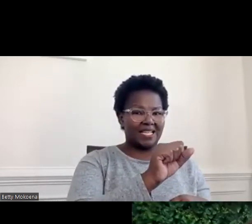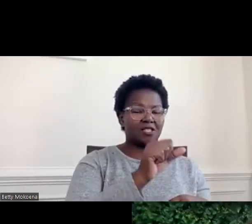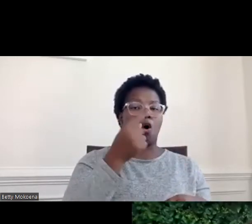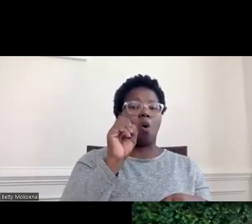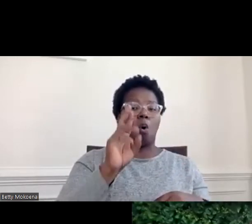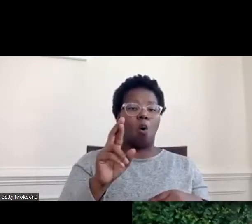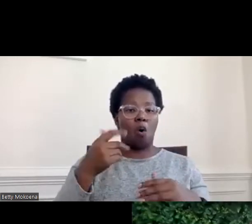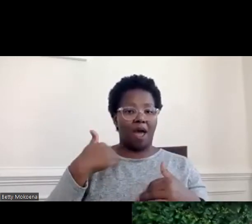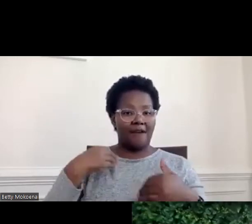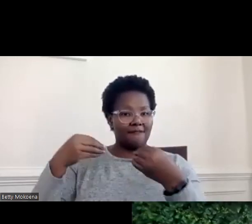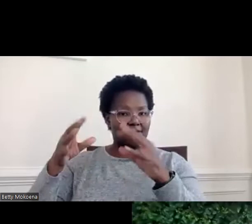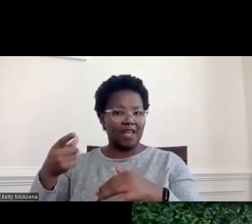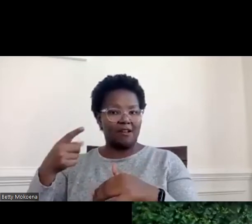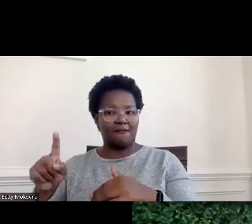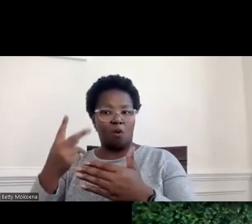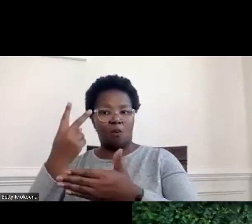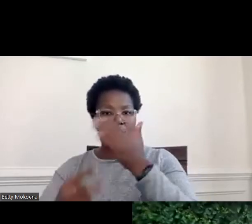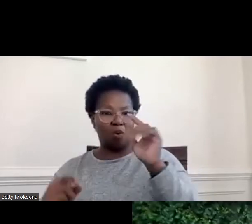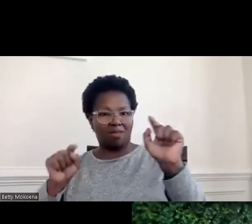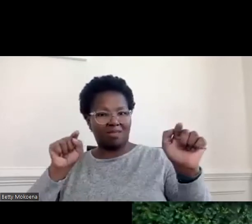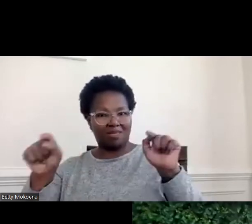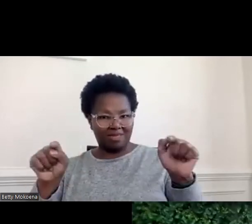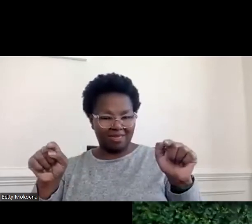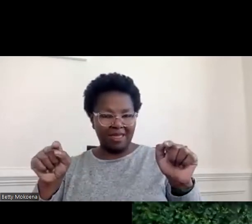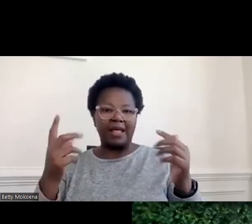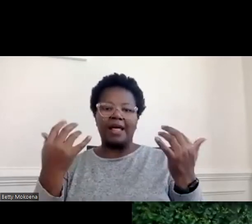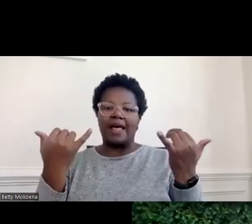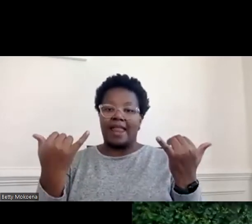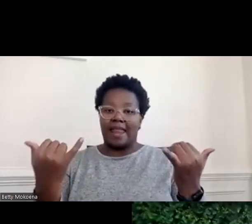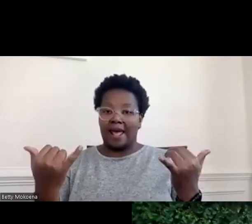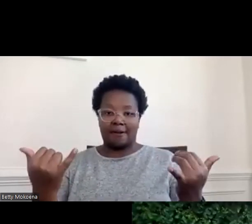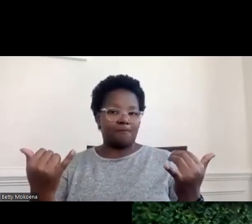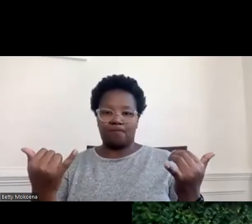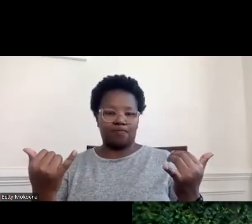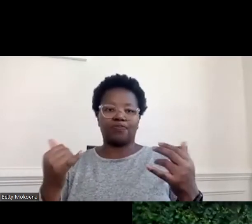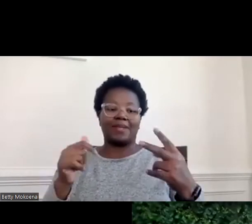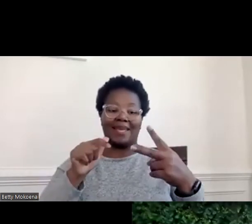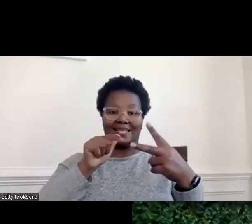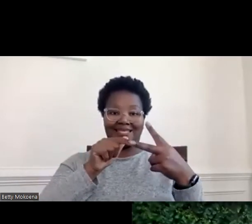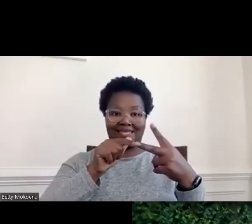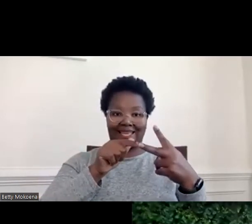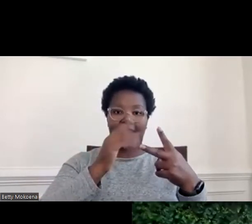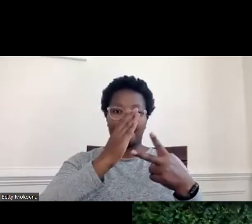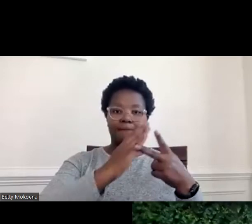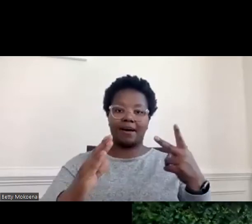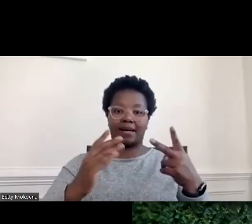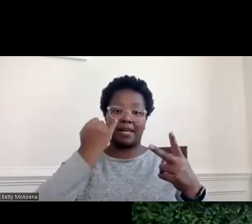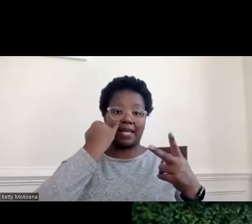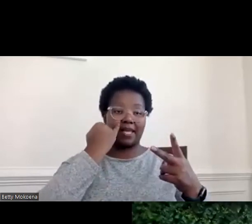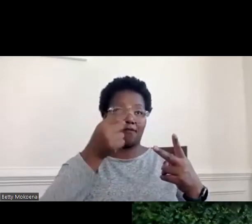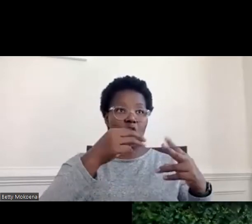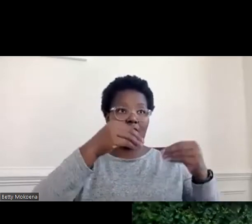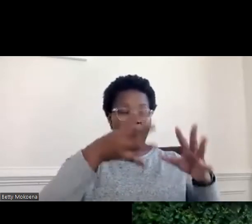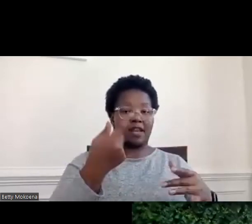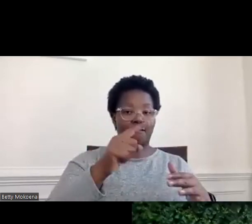for, say, a day program and tailored day? And so right now it is that second part. So if you're already vendored to do a day service,